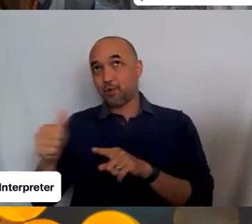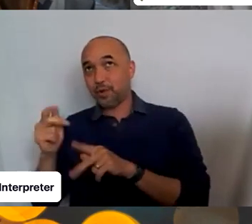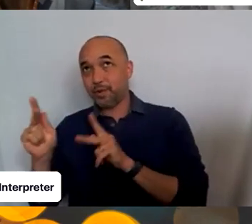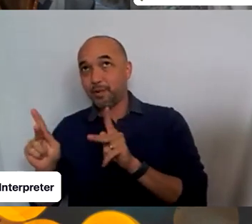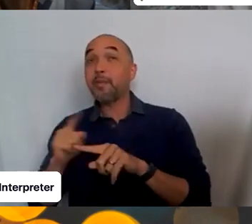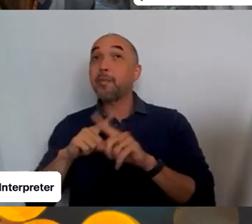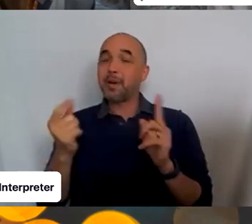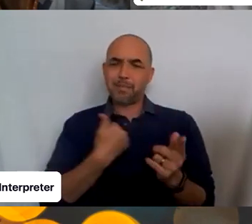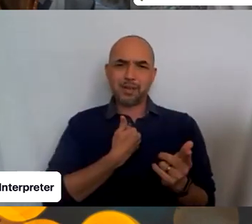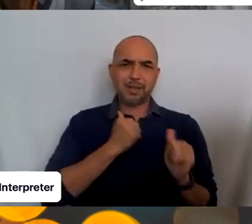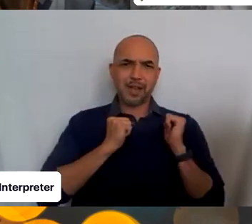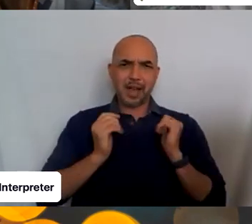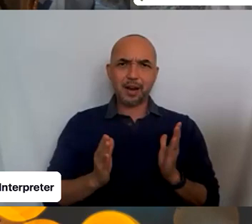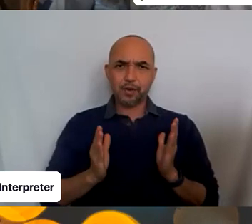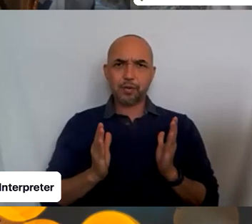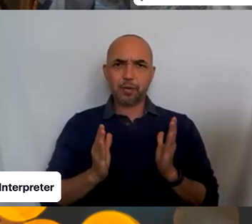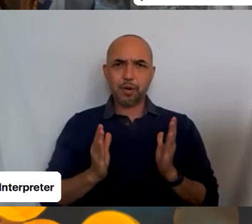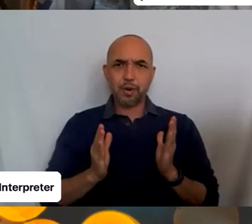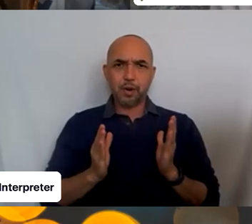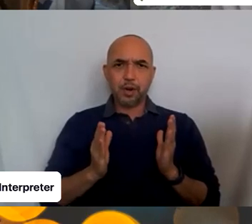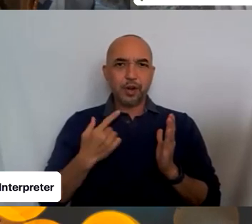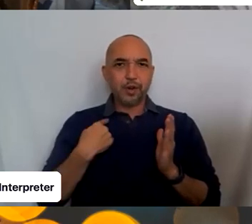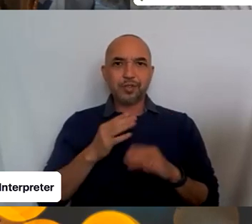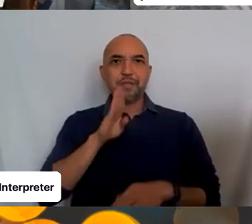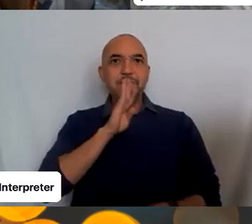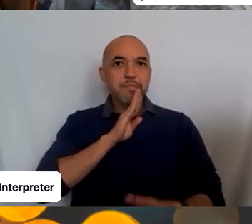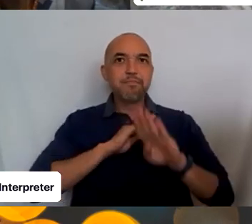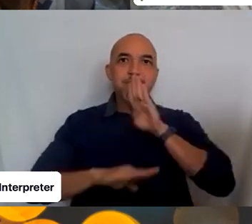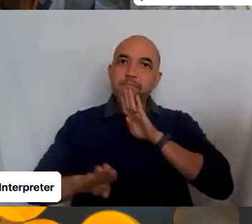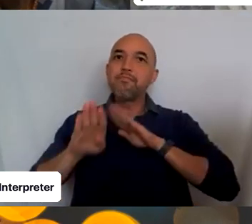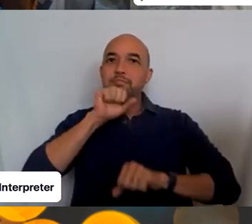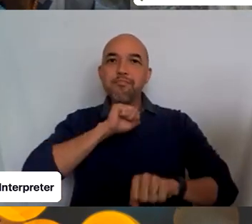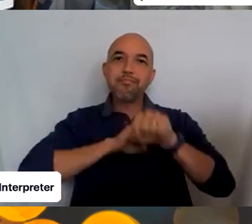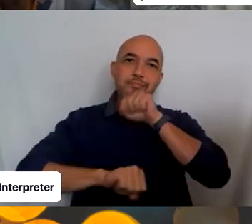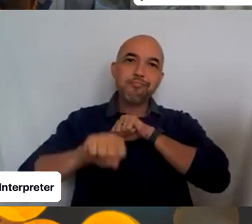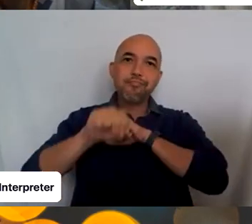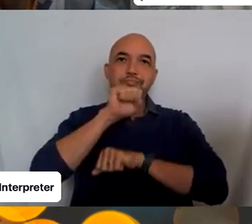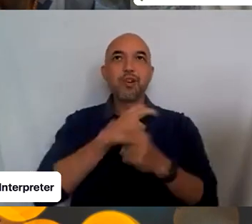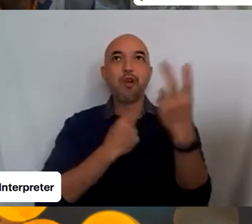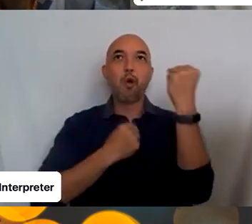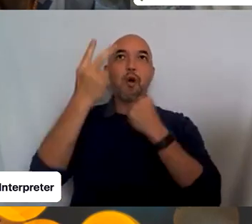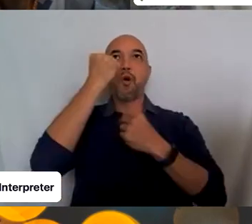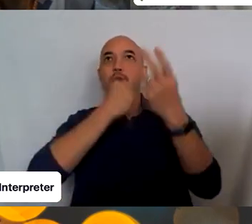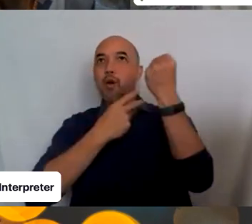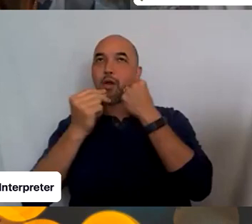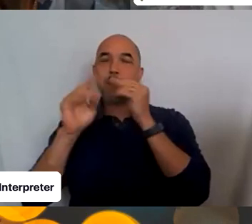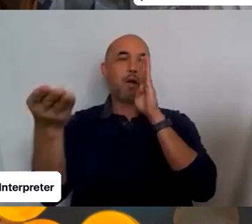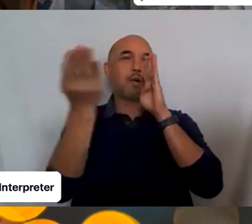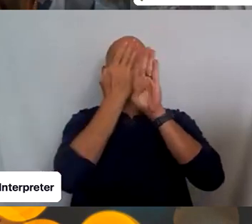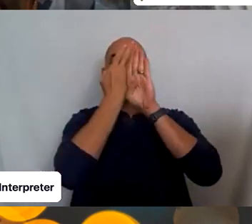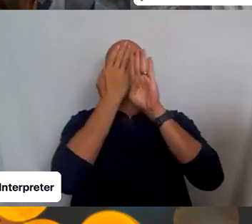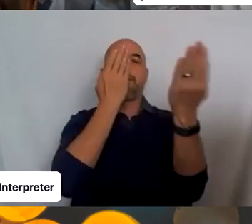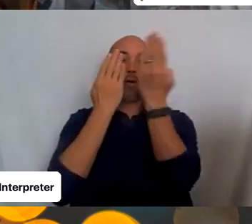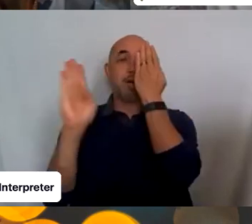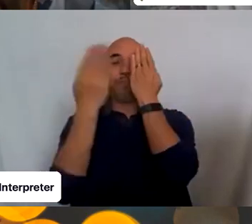actor, I mean, you hit your head against the wall so many times, because you're like, no, and the door slamming, yes.